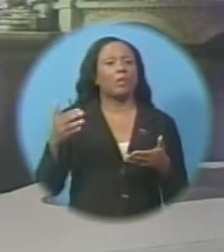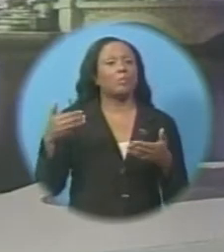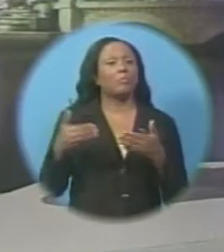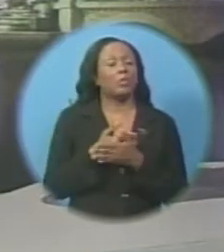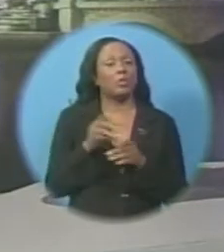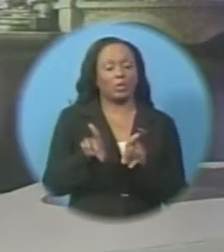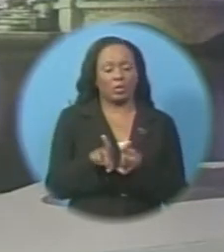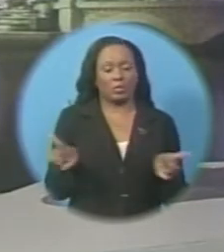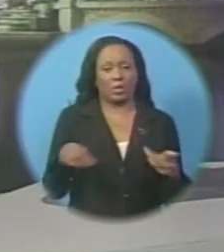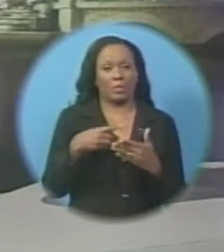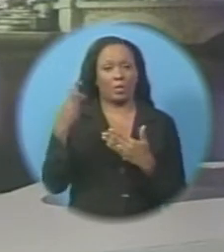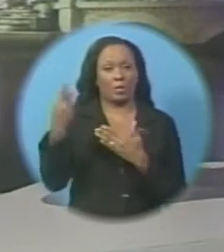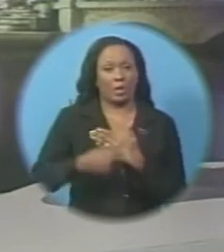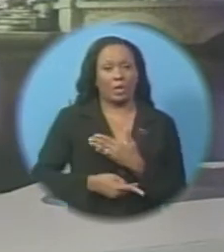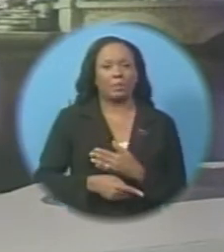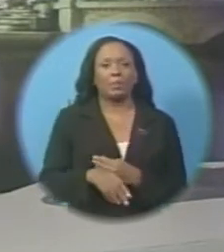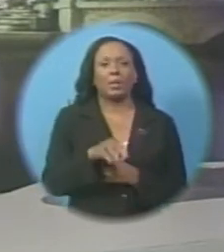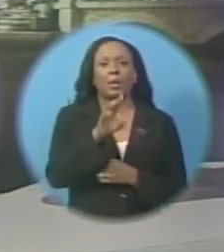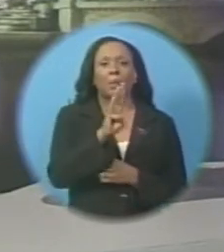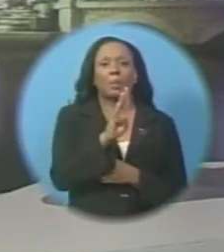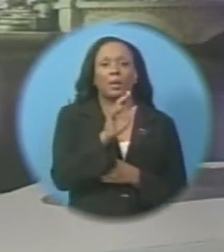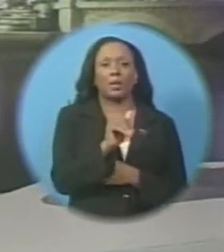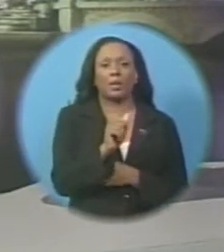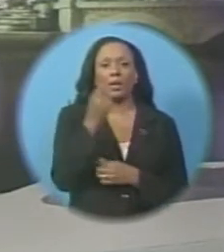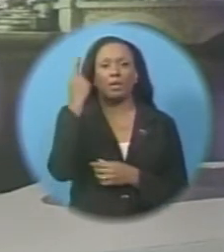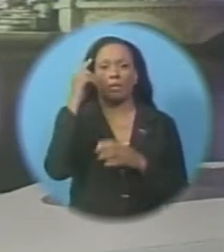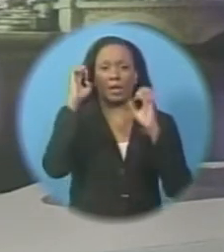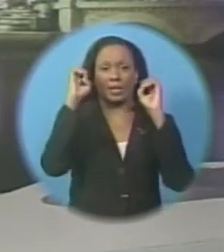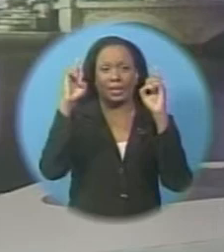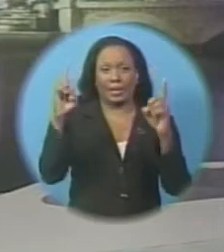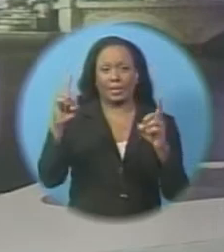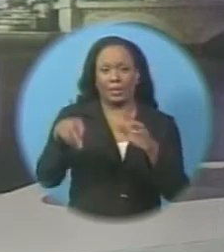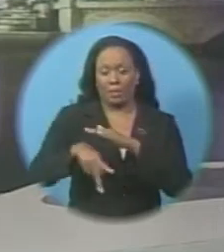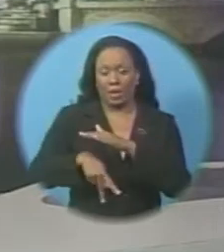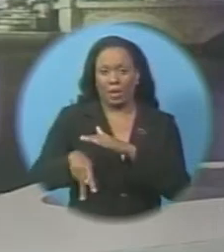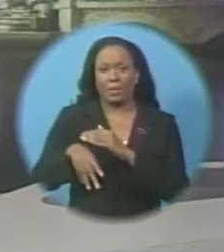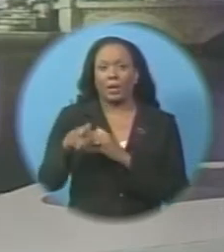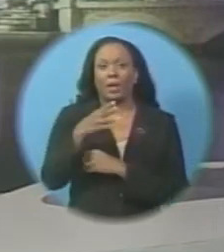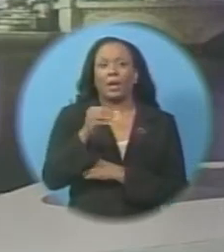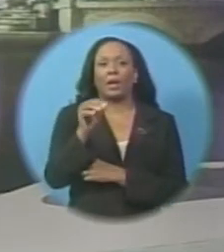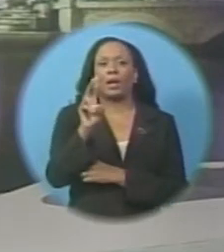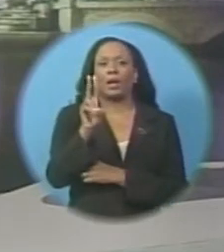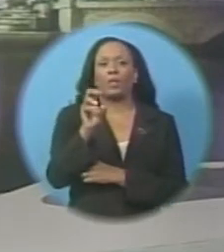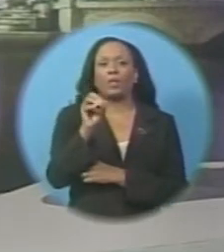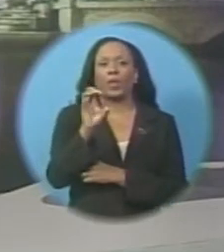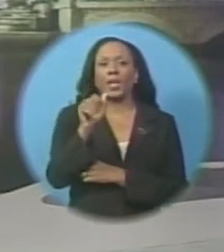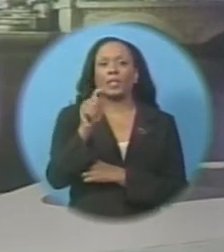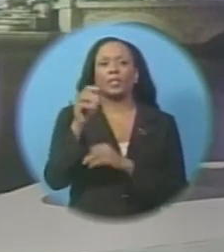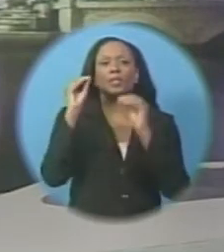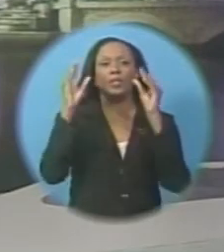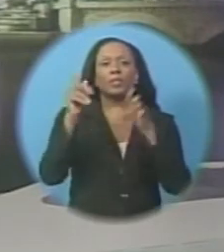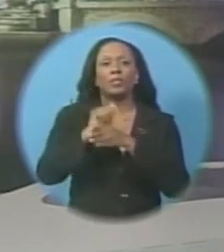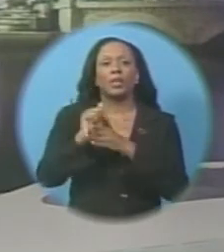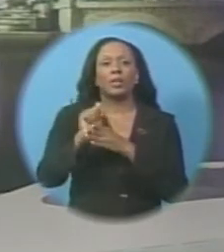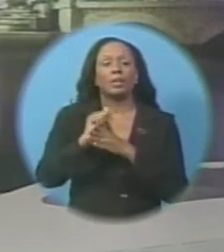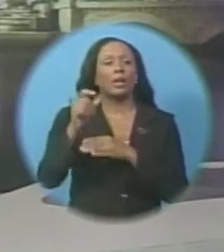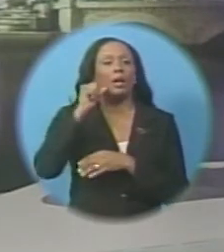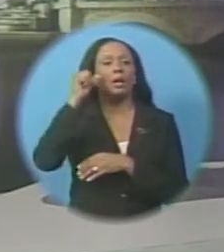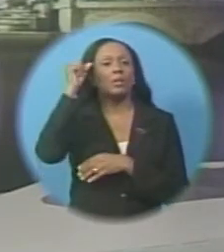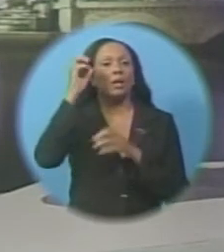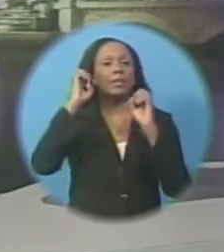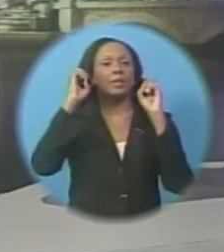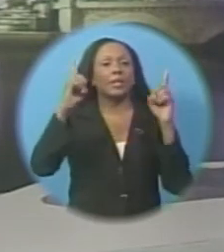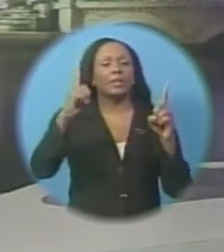degree program. The Bachelor of Education for Primary and the Vocational Teachers Training in Adult Education was officially launched last